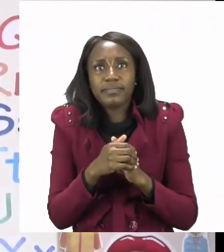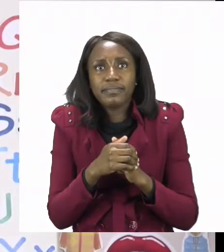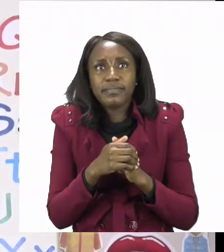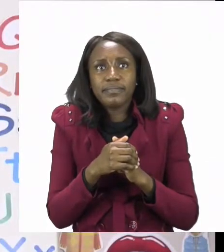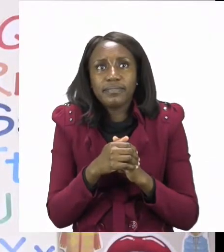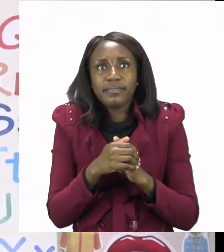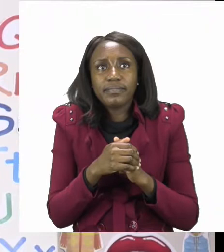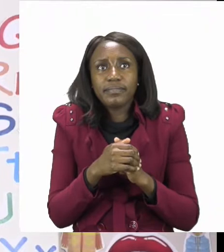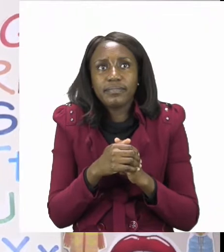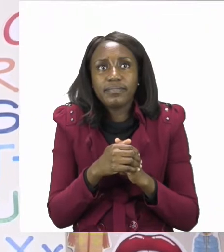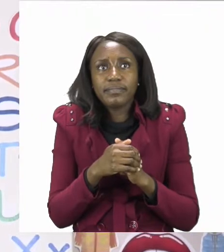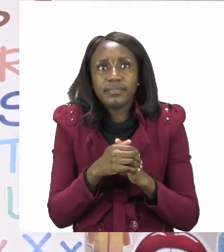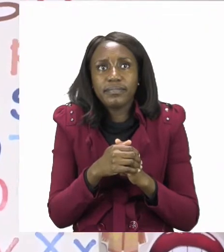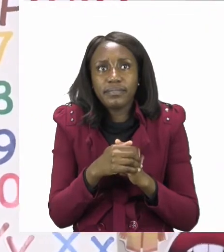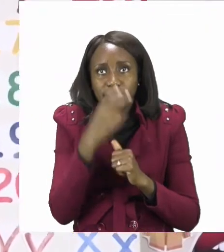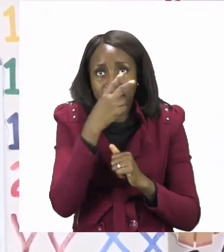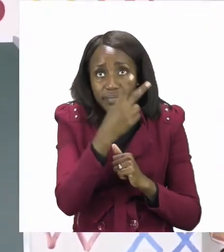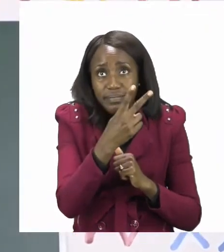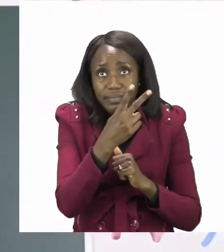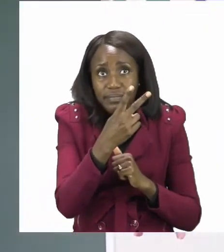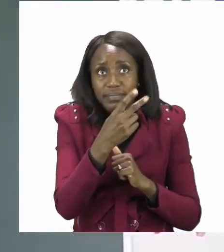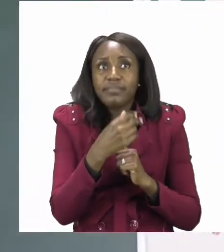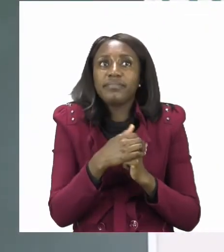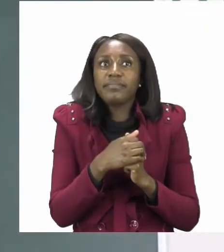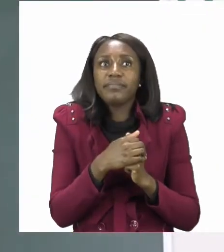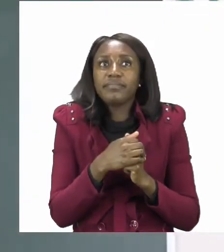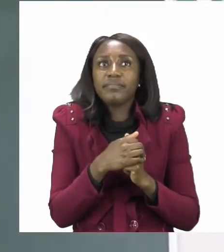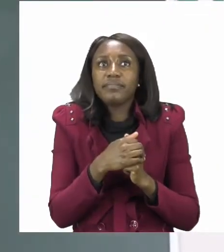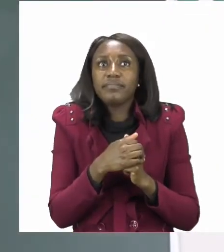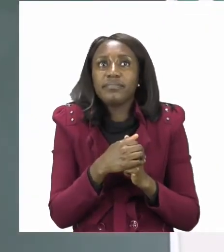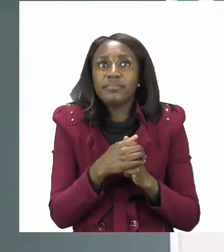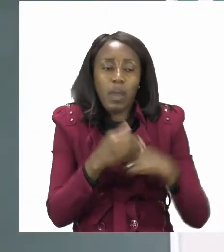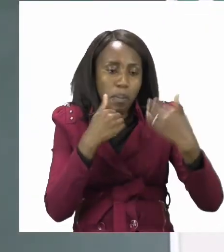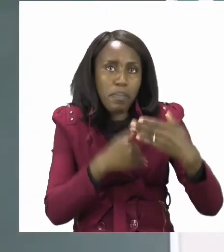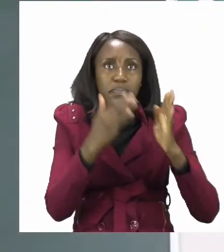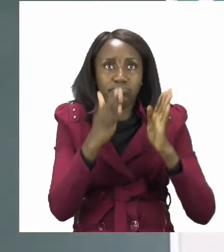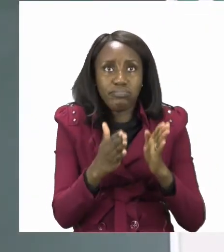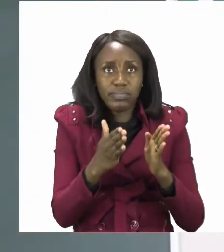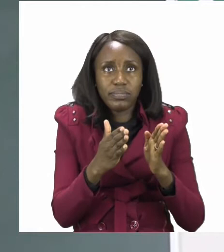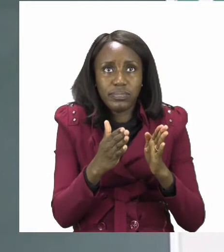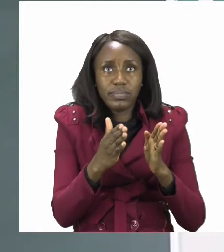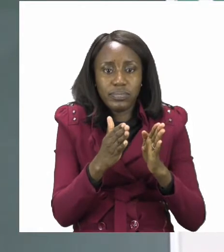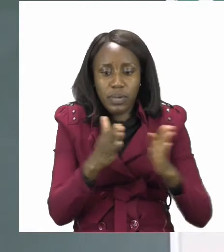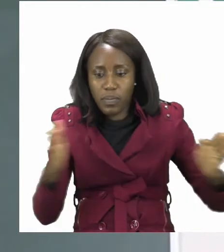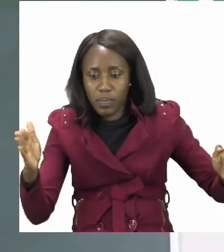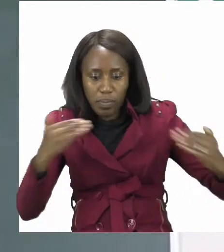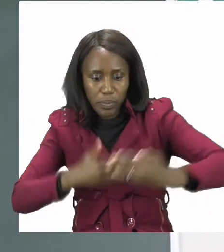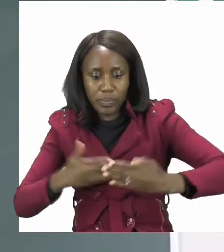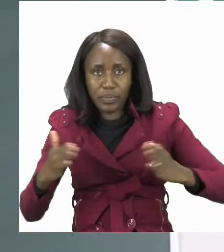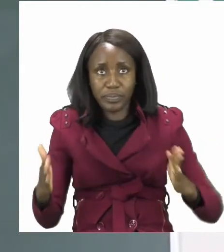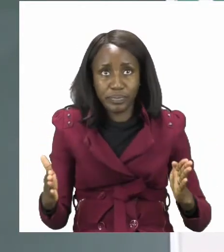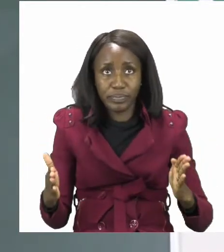this side, we have our 3D shapes. We have a cube, a